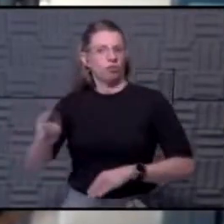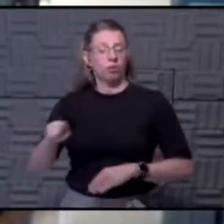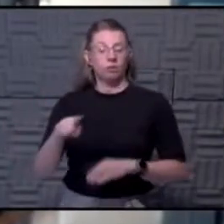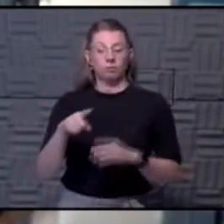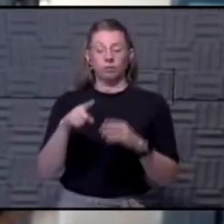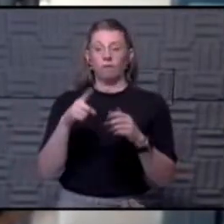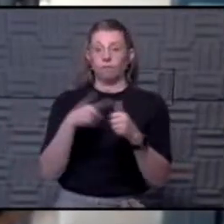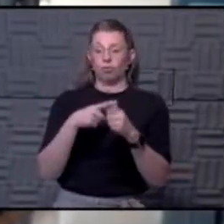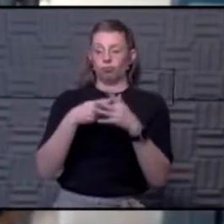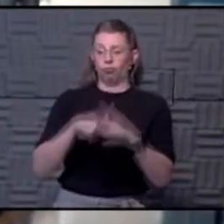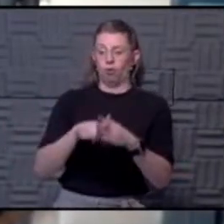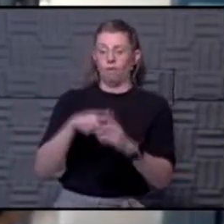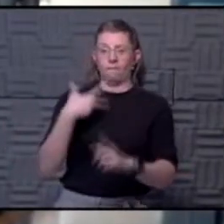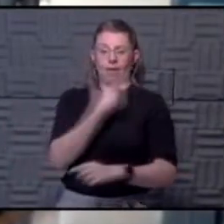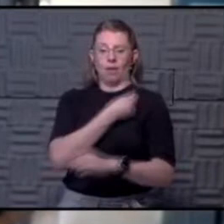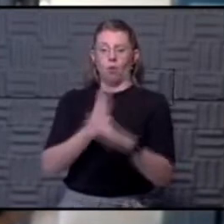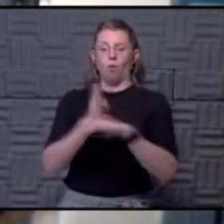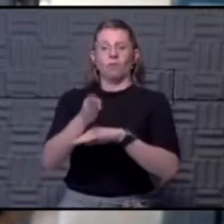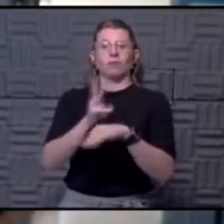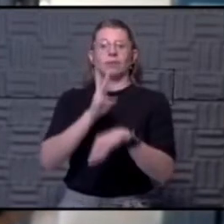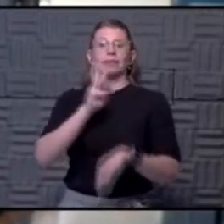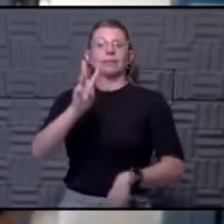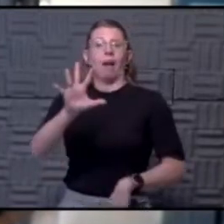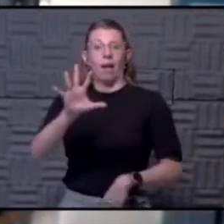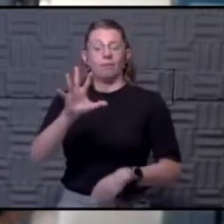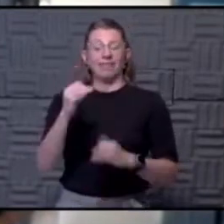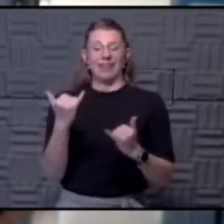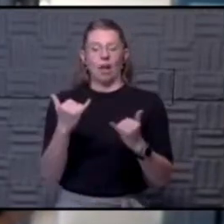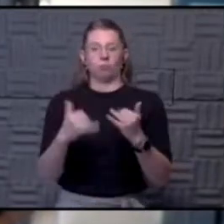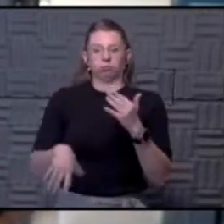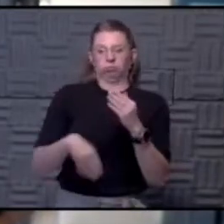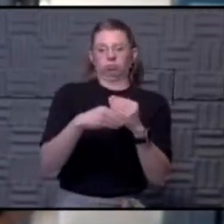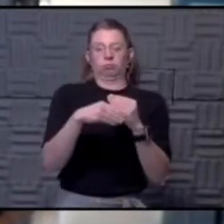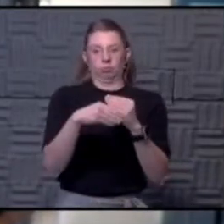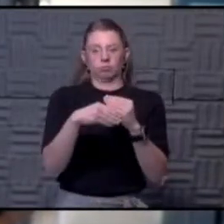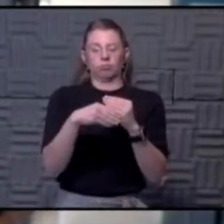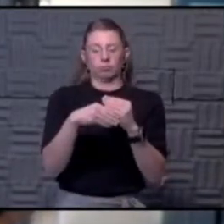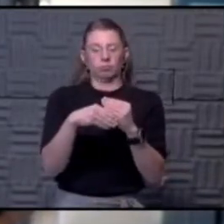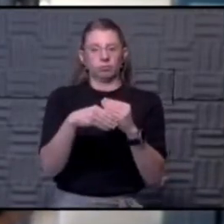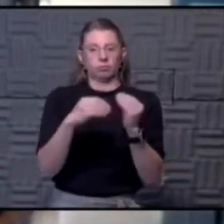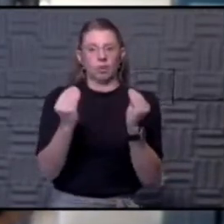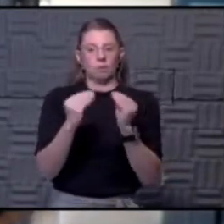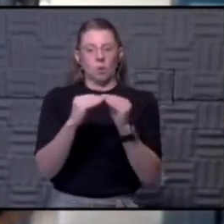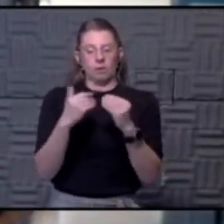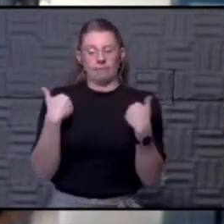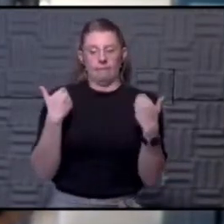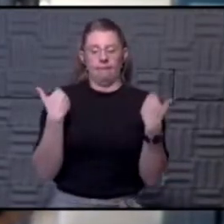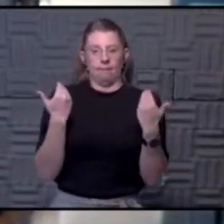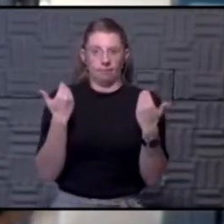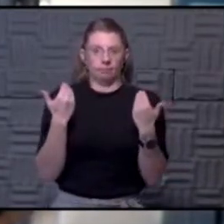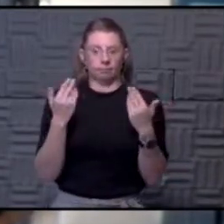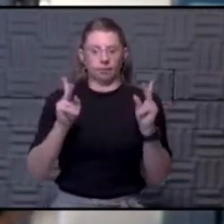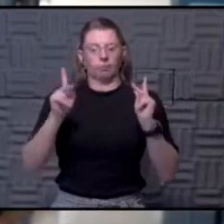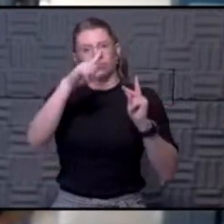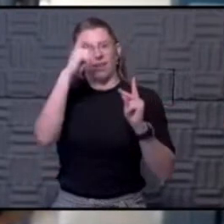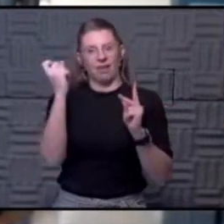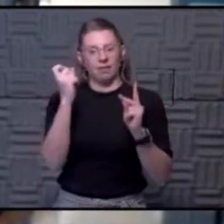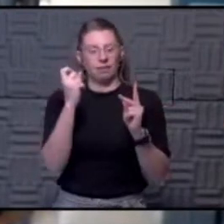just vaccinating people over the age of 65, but we've expanded that because we pretty much finished that population that wants